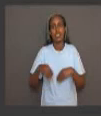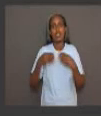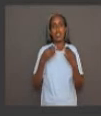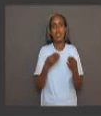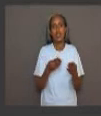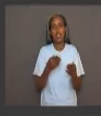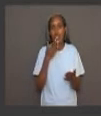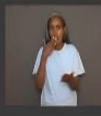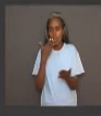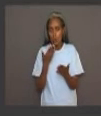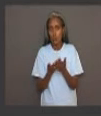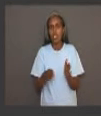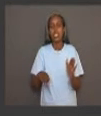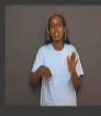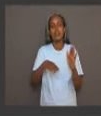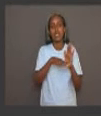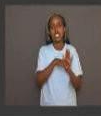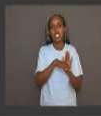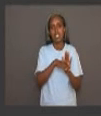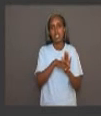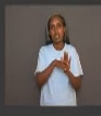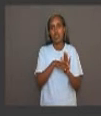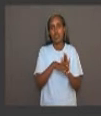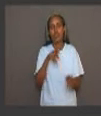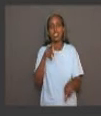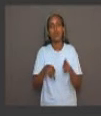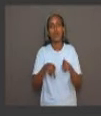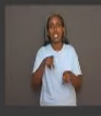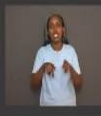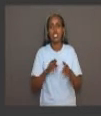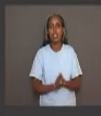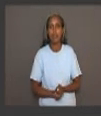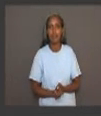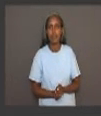a good representation of the population.